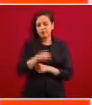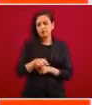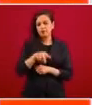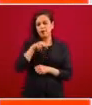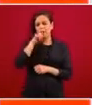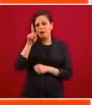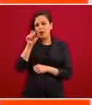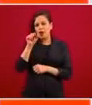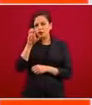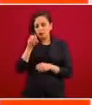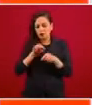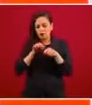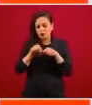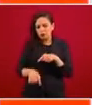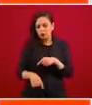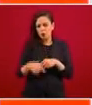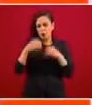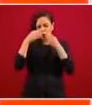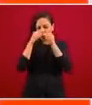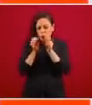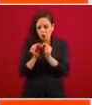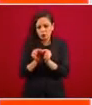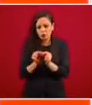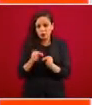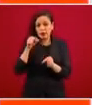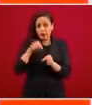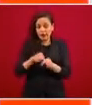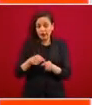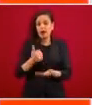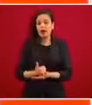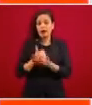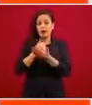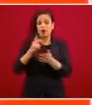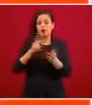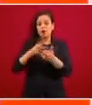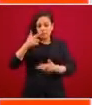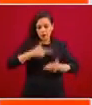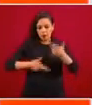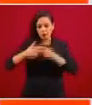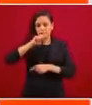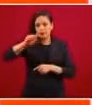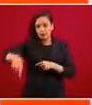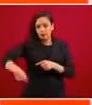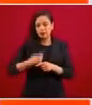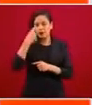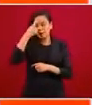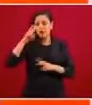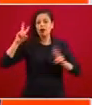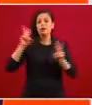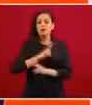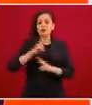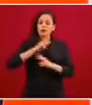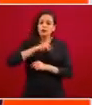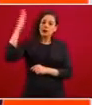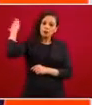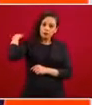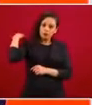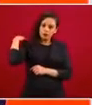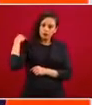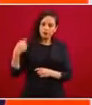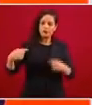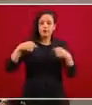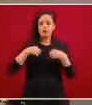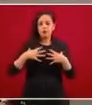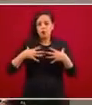the lungs, and then we liberate that carbon dioxide through the lungs, from the lungs